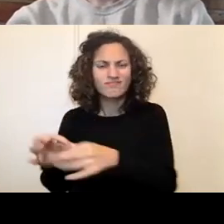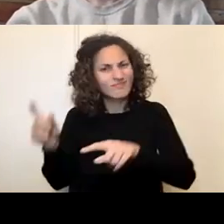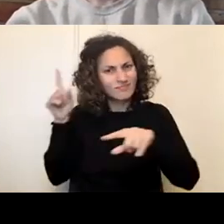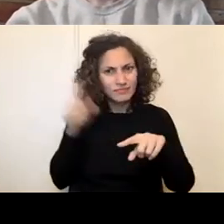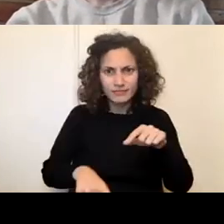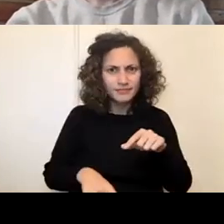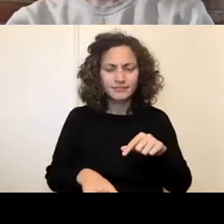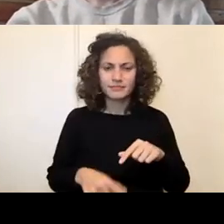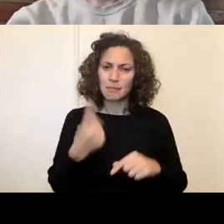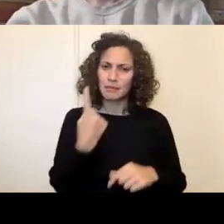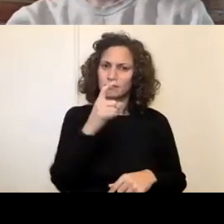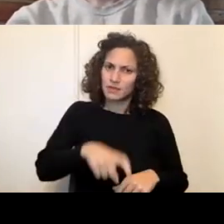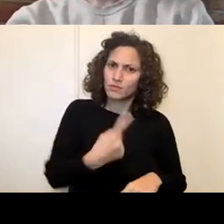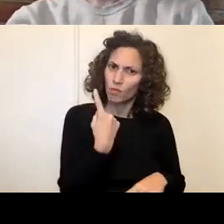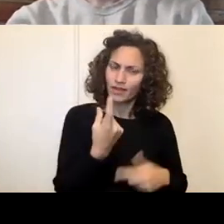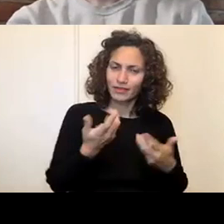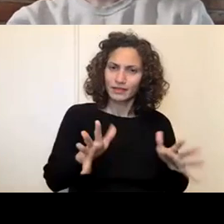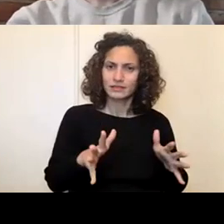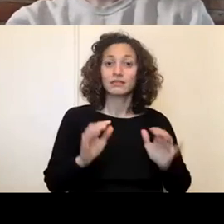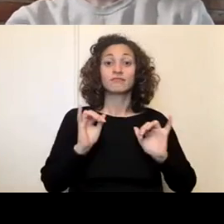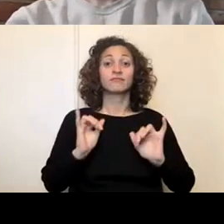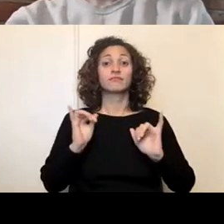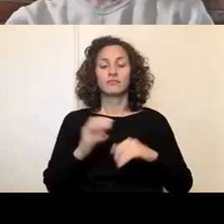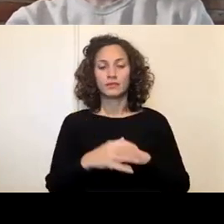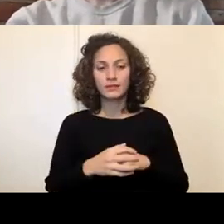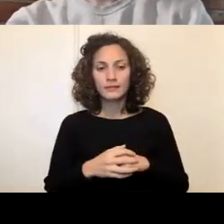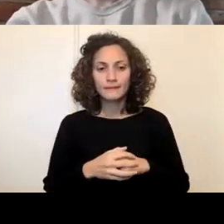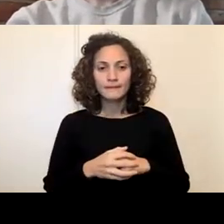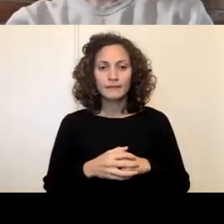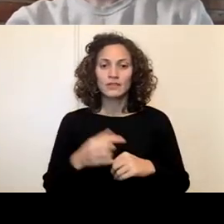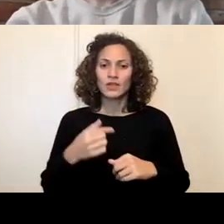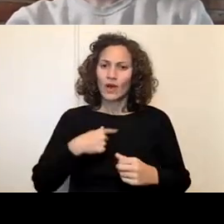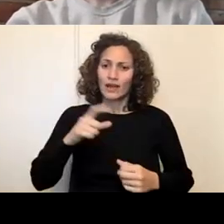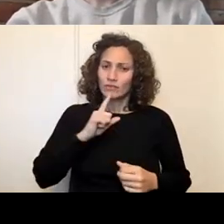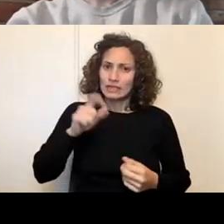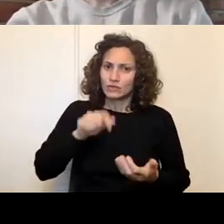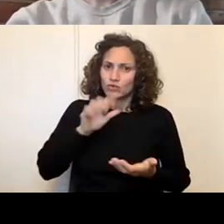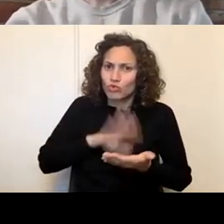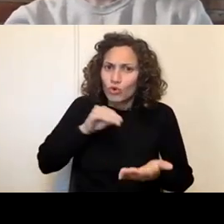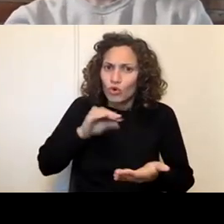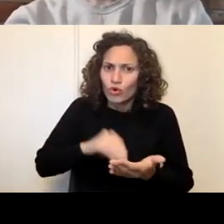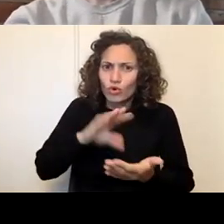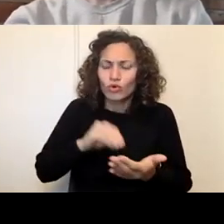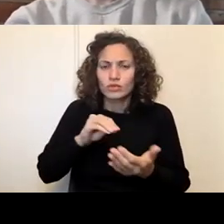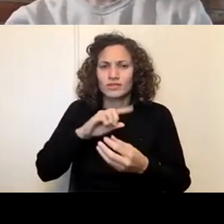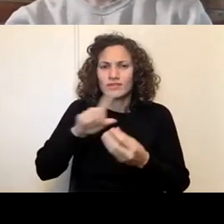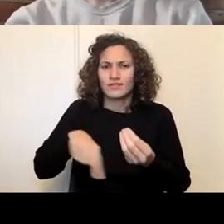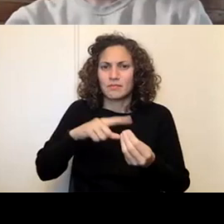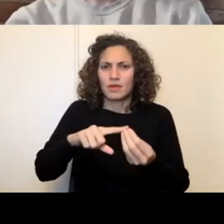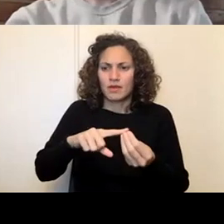thing. So having to learn about that part of myself,